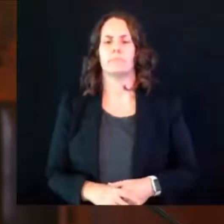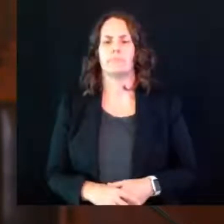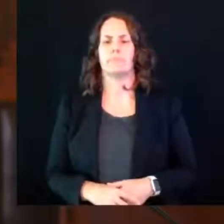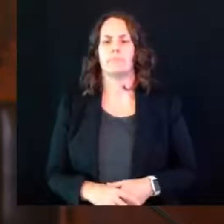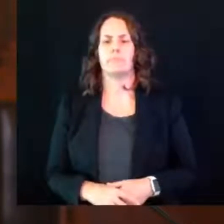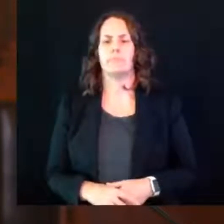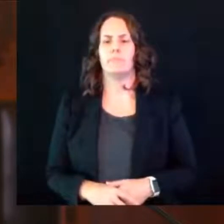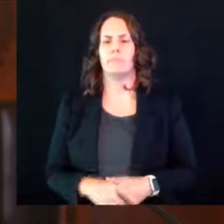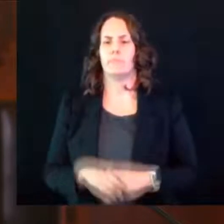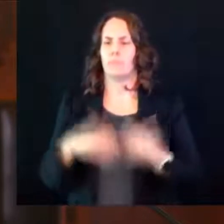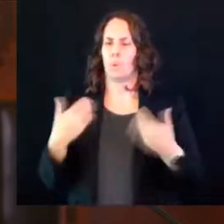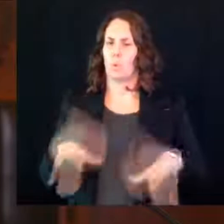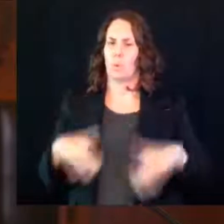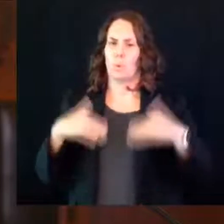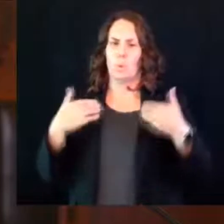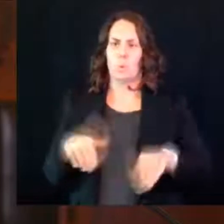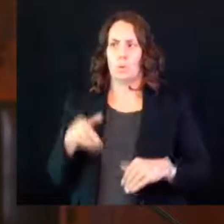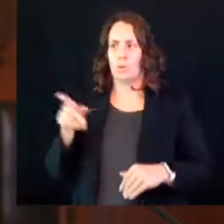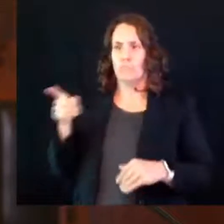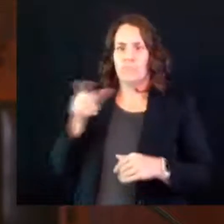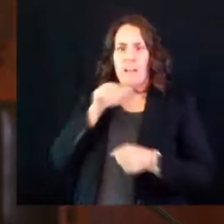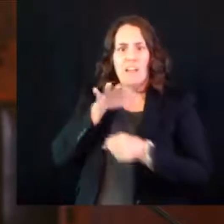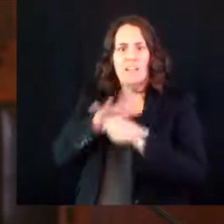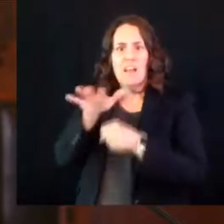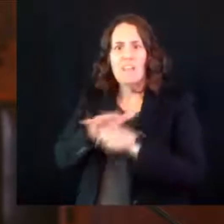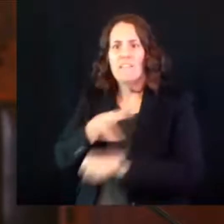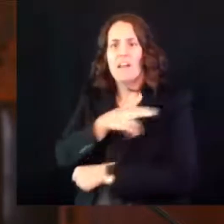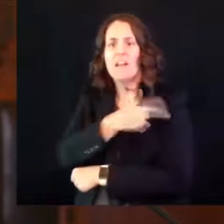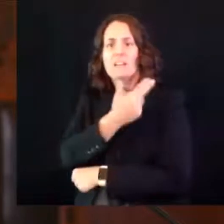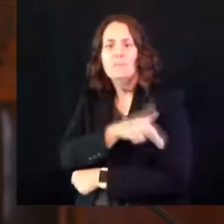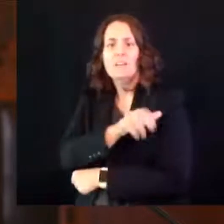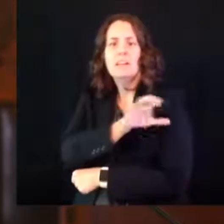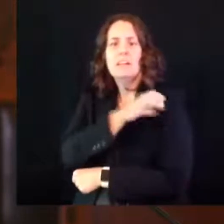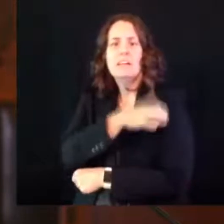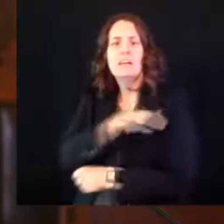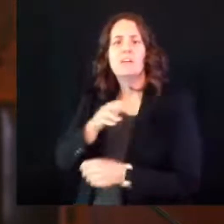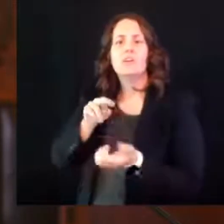their facilities. Our total deaths have now reached